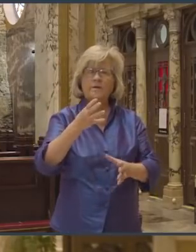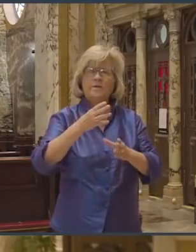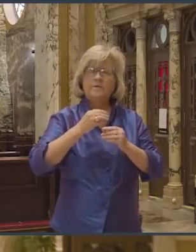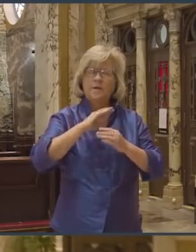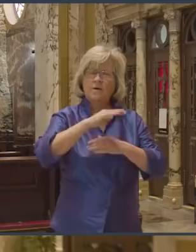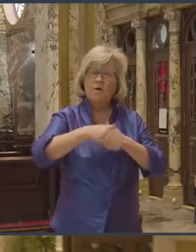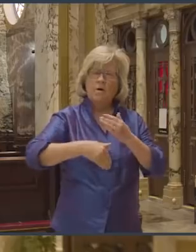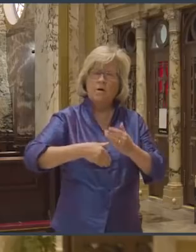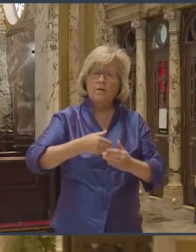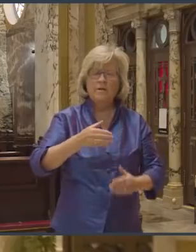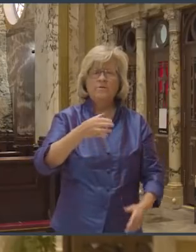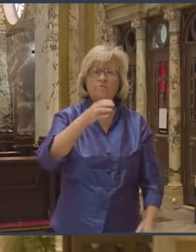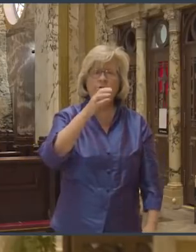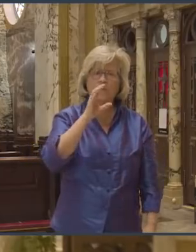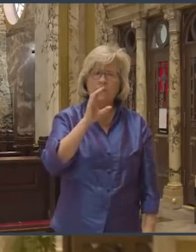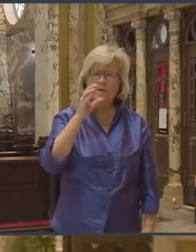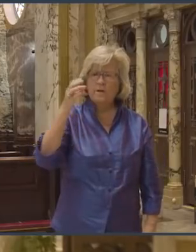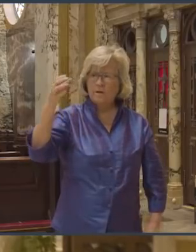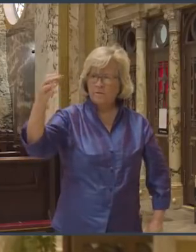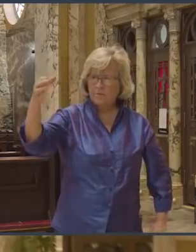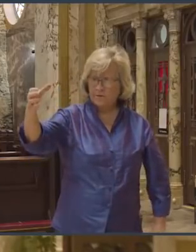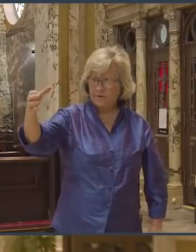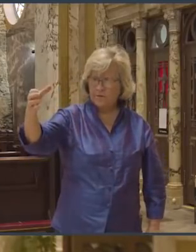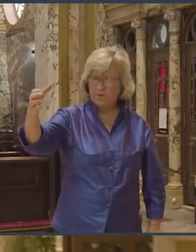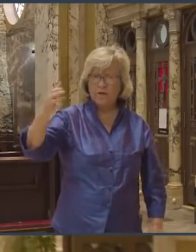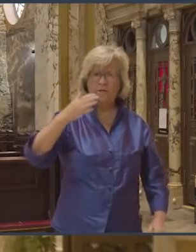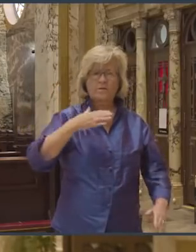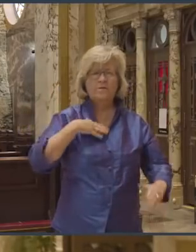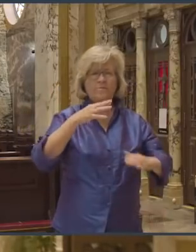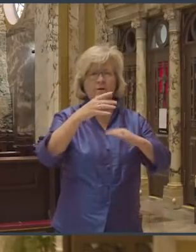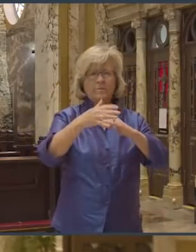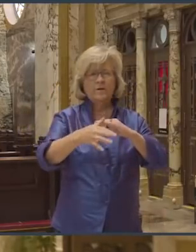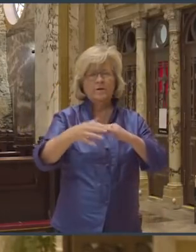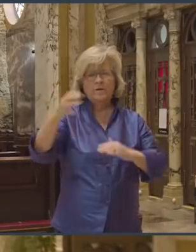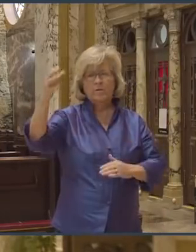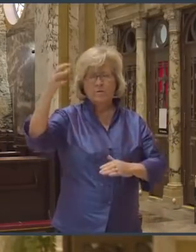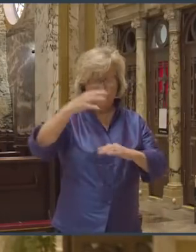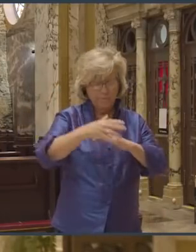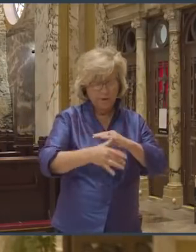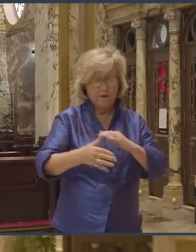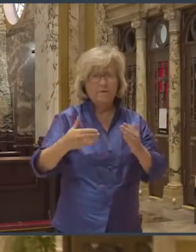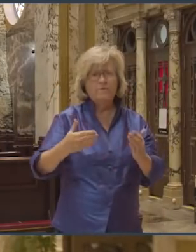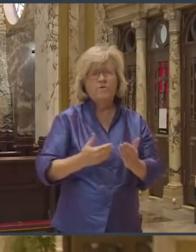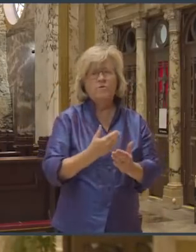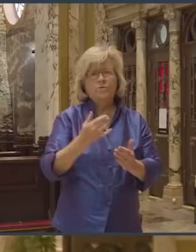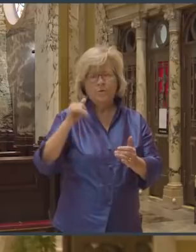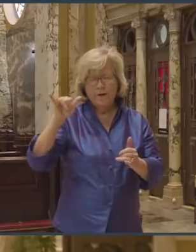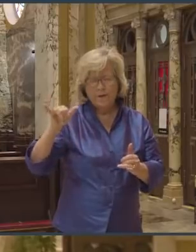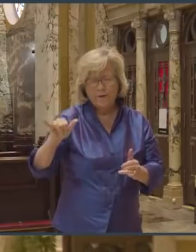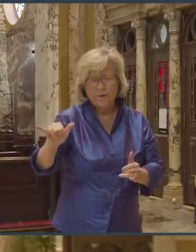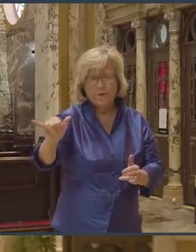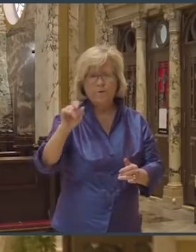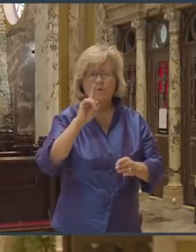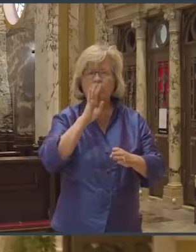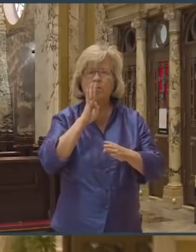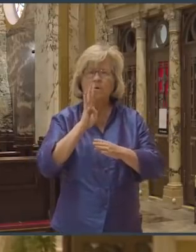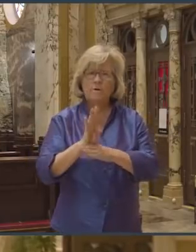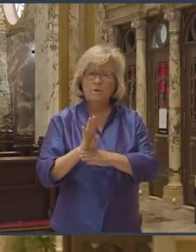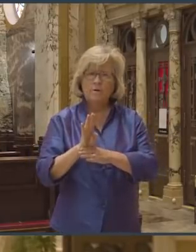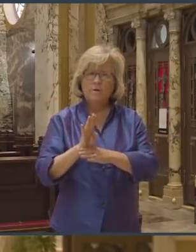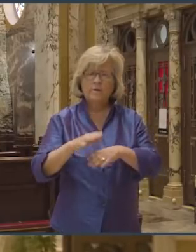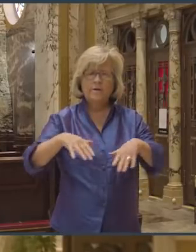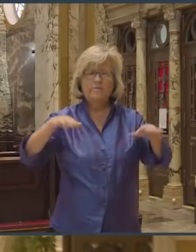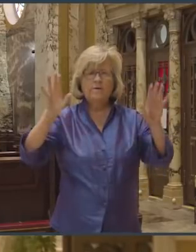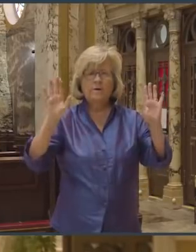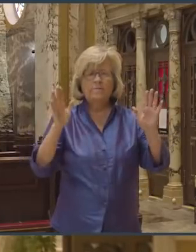this, all of you, and drink from it, for this is the chalice of my blood, the blood of the new and eternal covenant, which will be poured out for